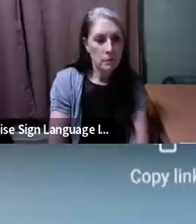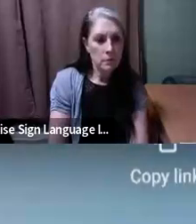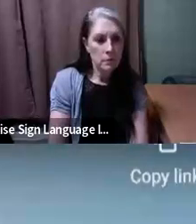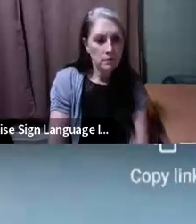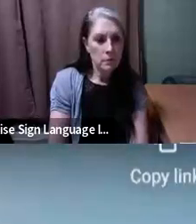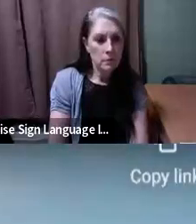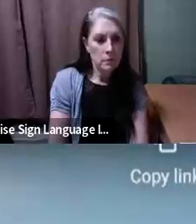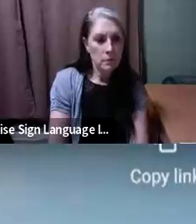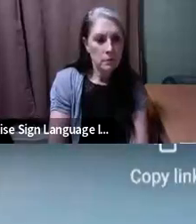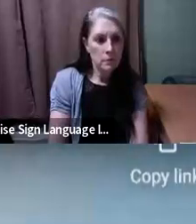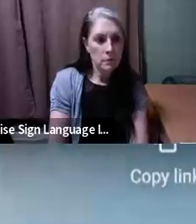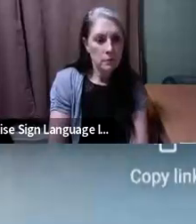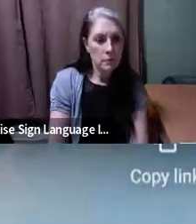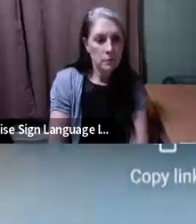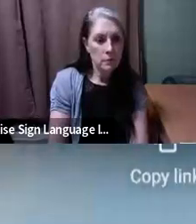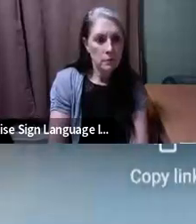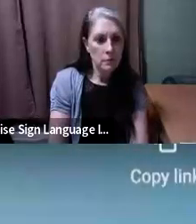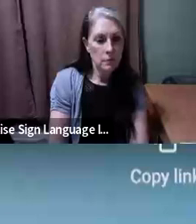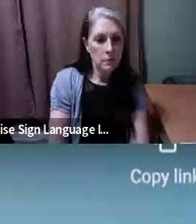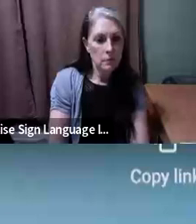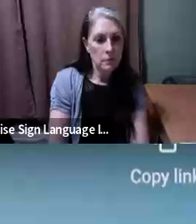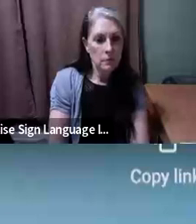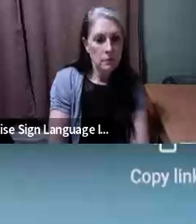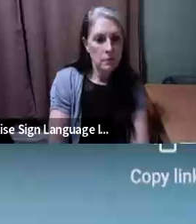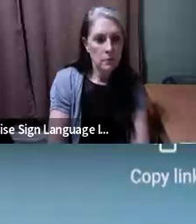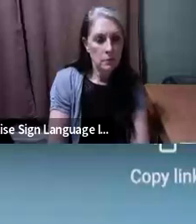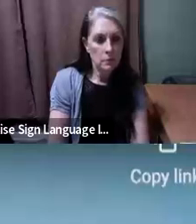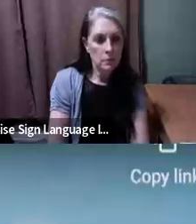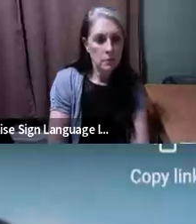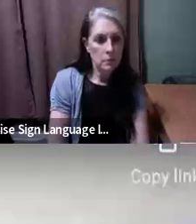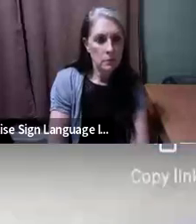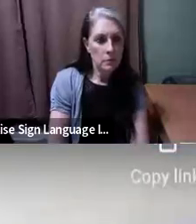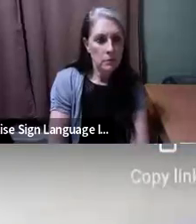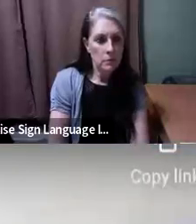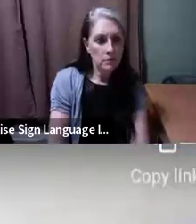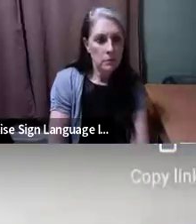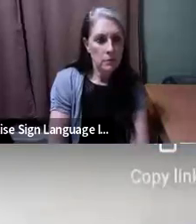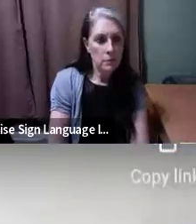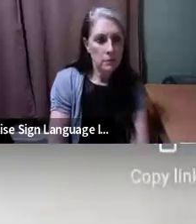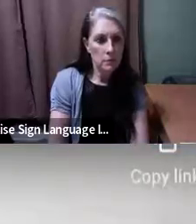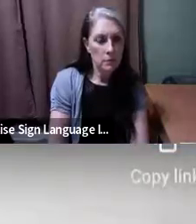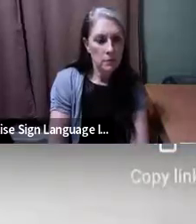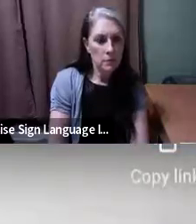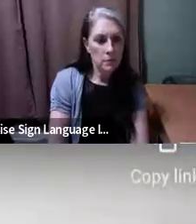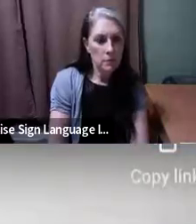Arms flipping forward. One of them would move and then the others would freeze for a beat or two.